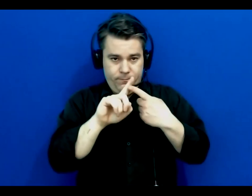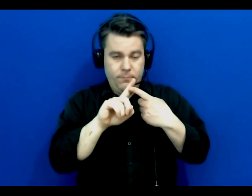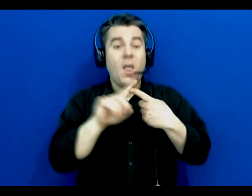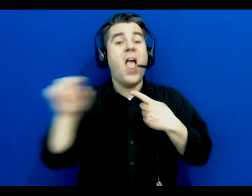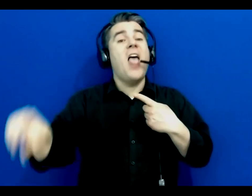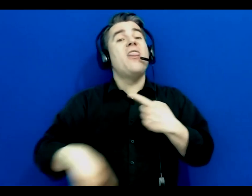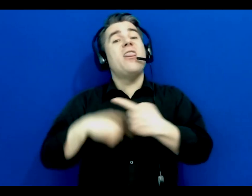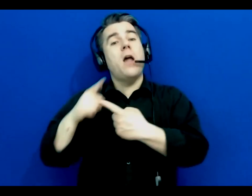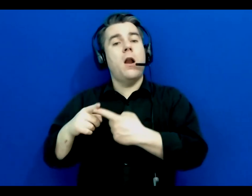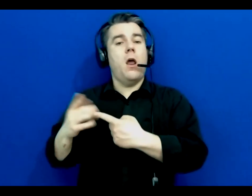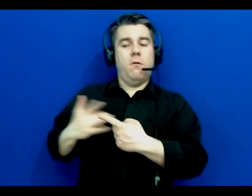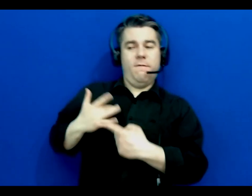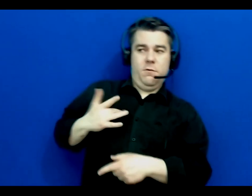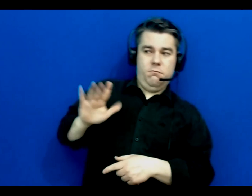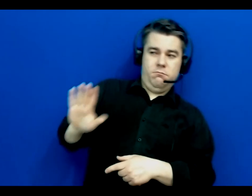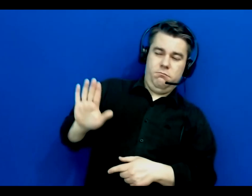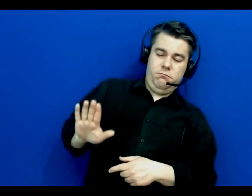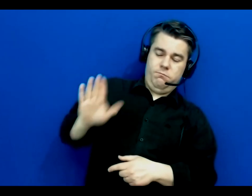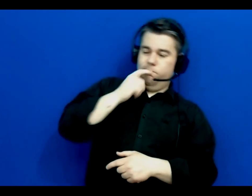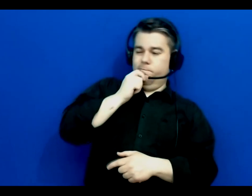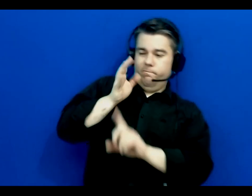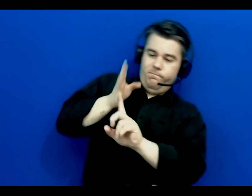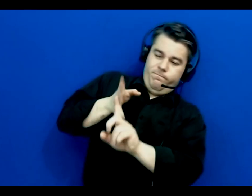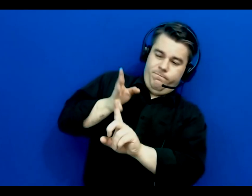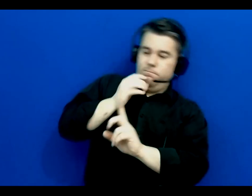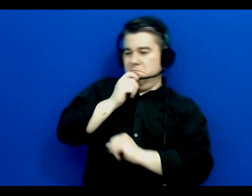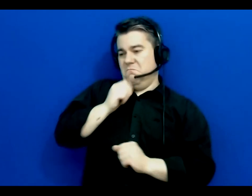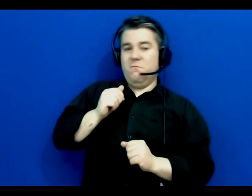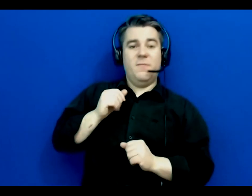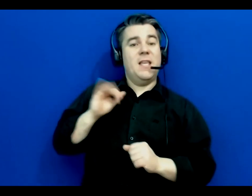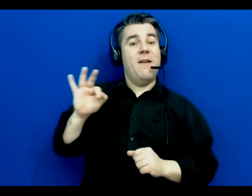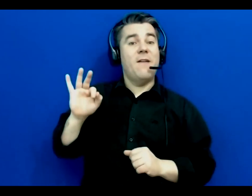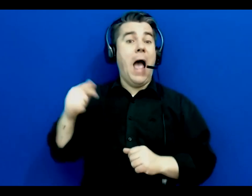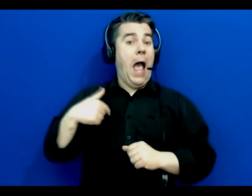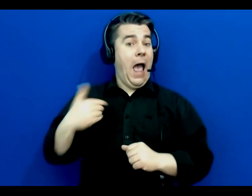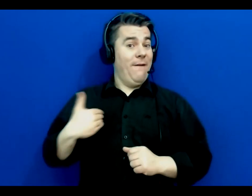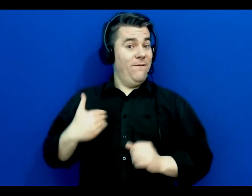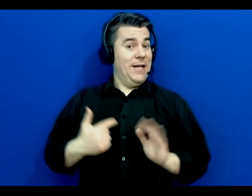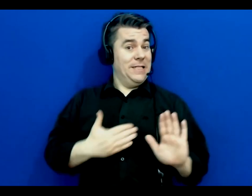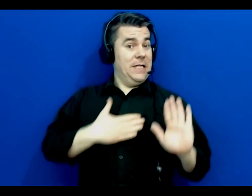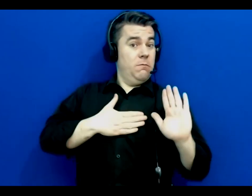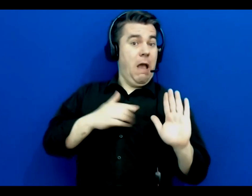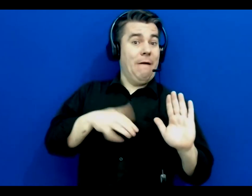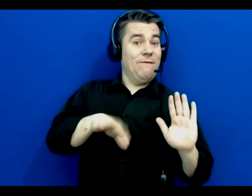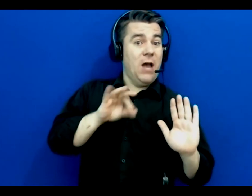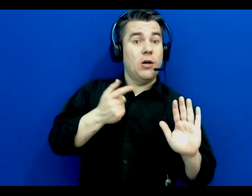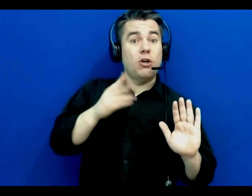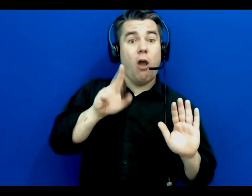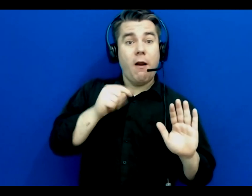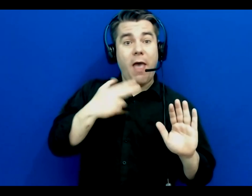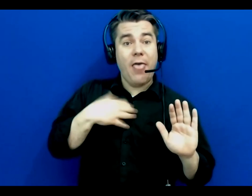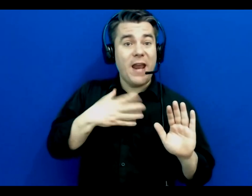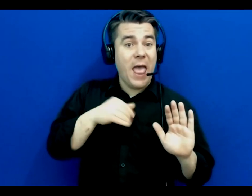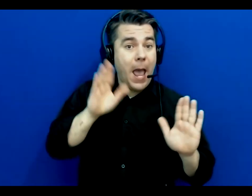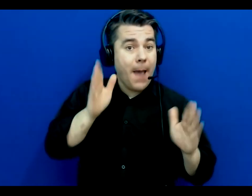I will kind of feel it out a little bit. If I have a testimony that I found in Gut Health and Happiness or Health and